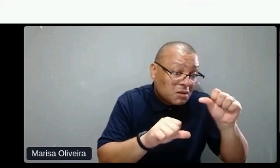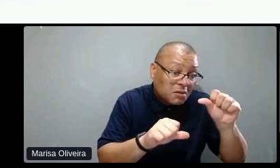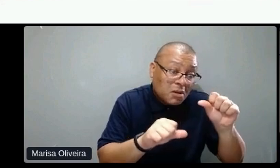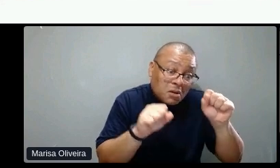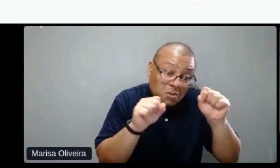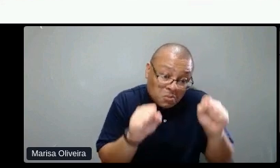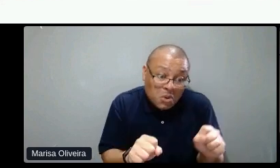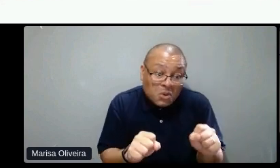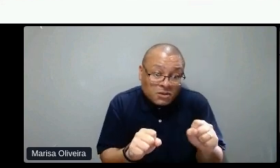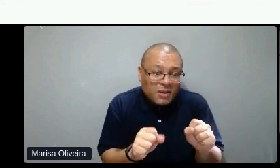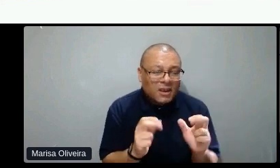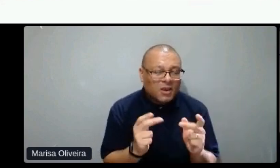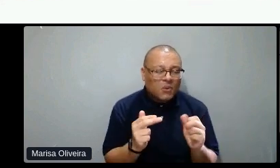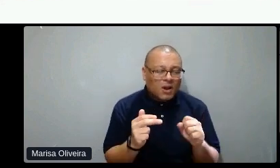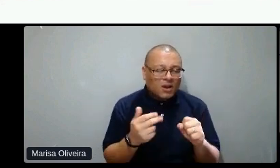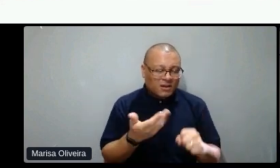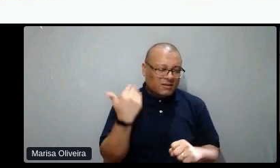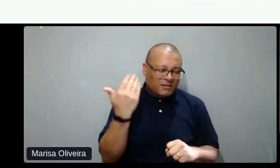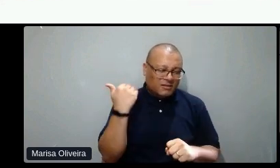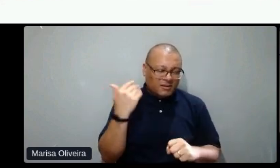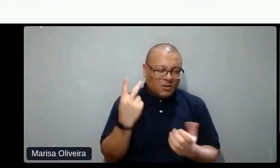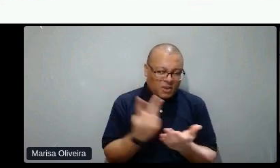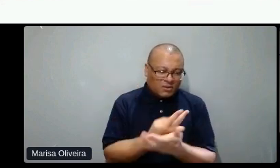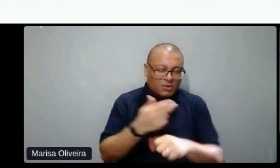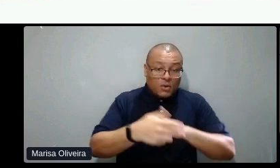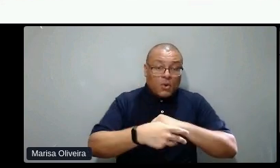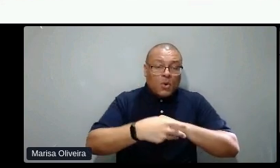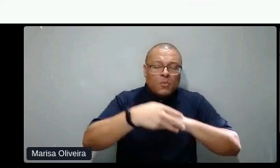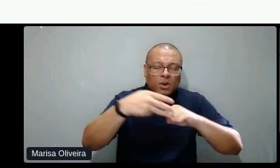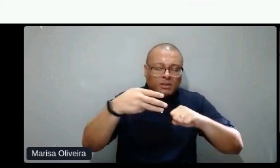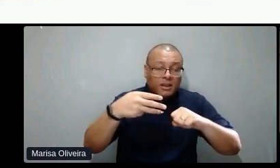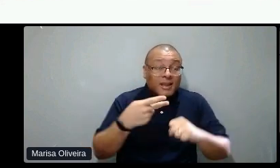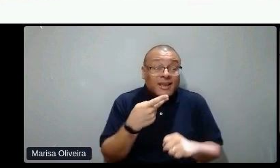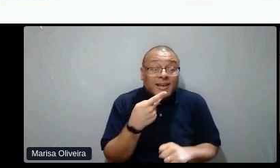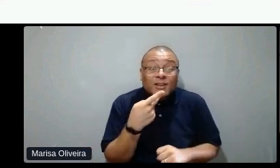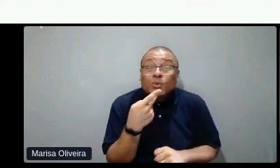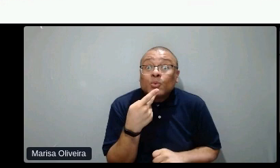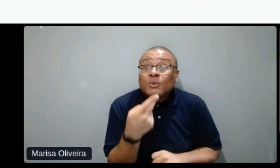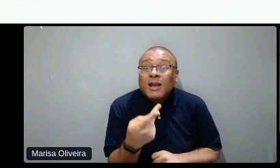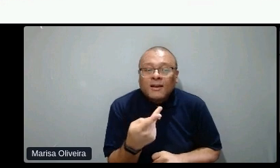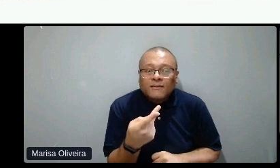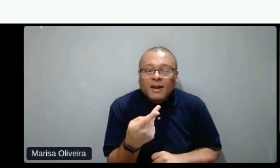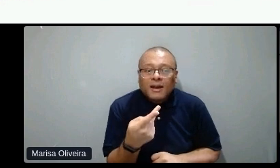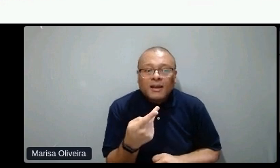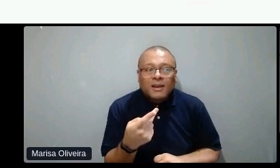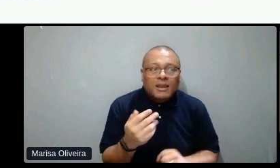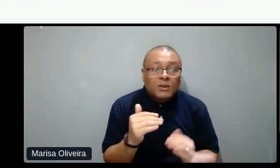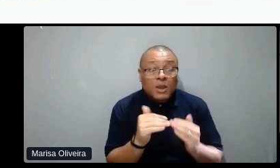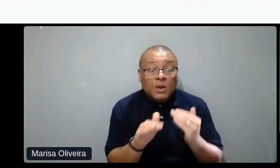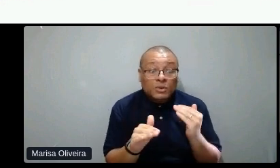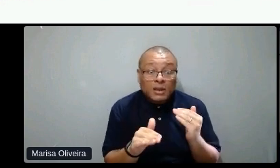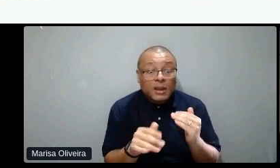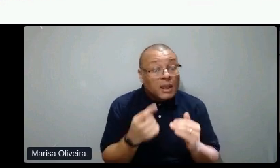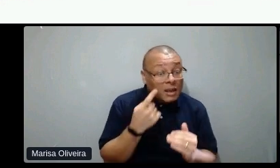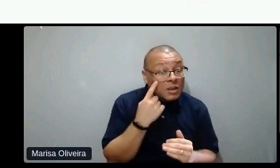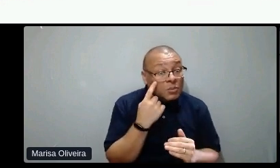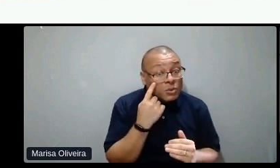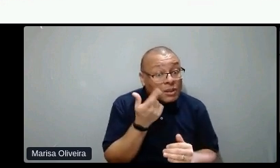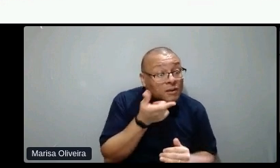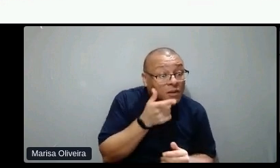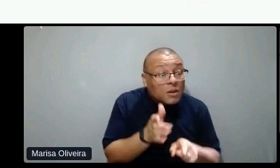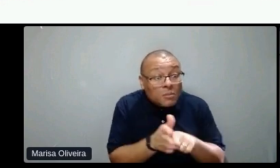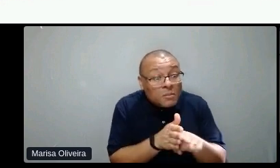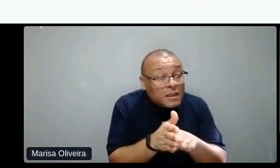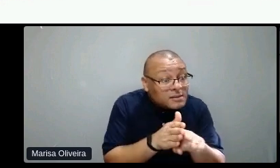Spotify down in the early years. That was not very comfortable, but it was safe. They could go in, they could look at these things.